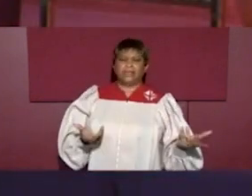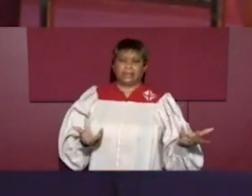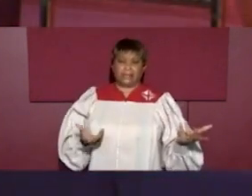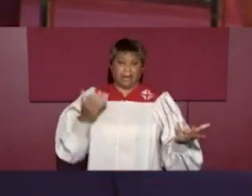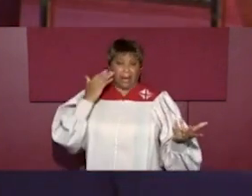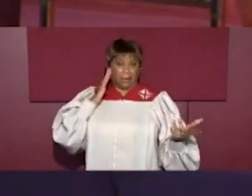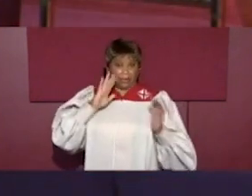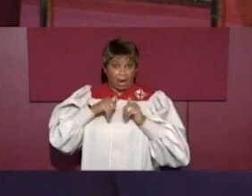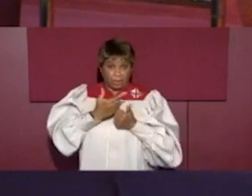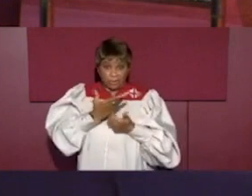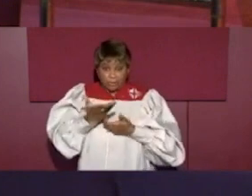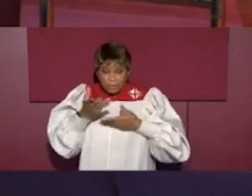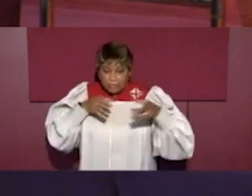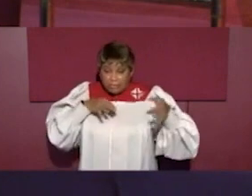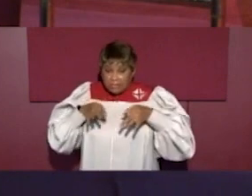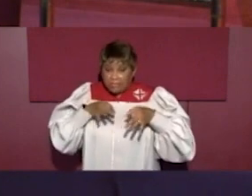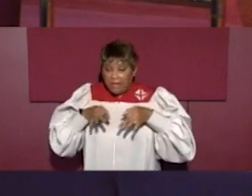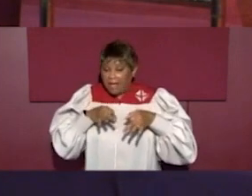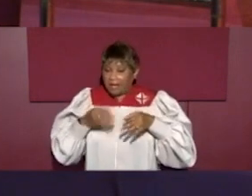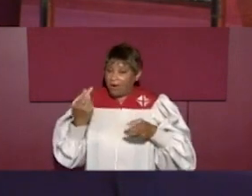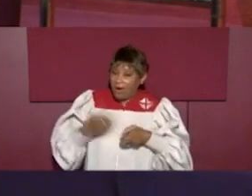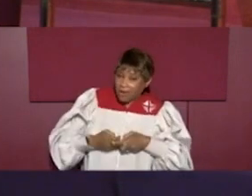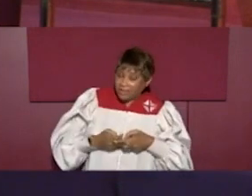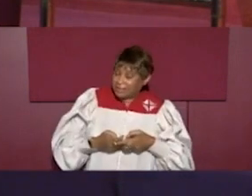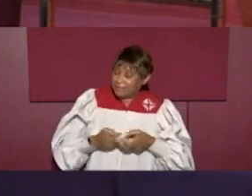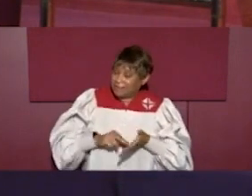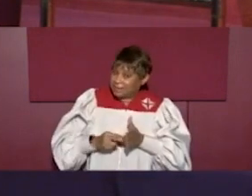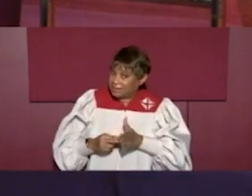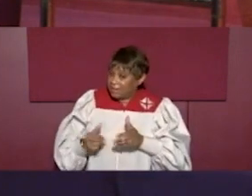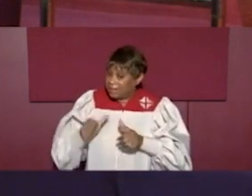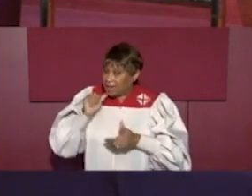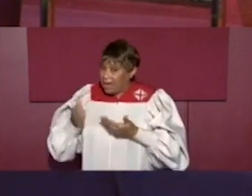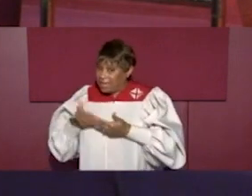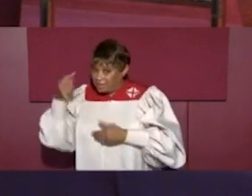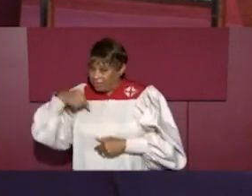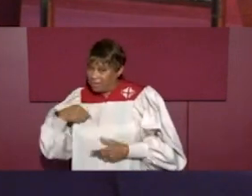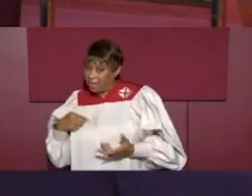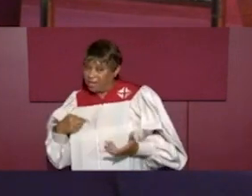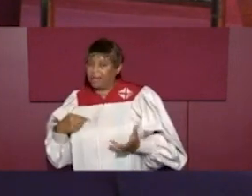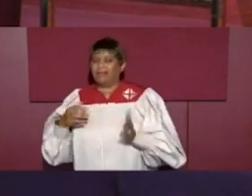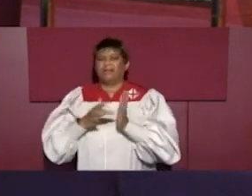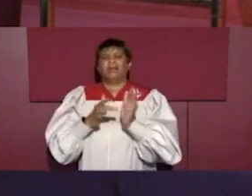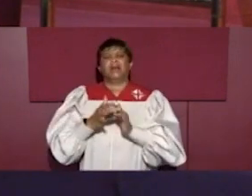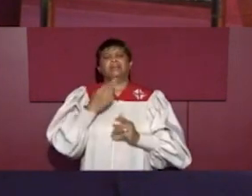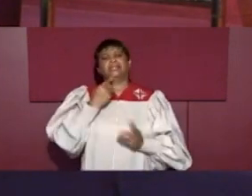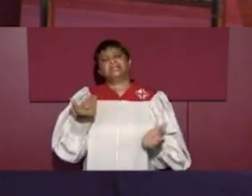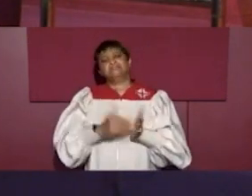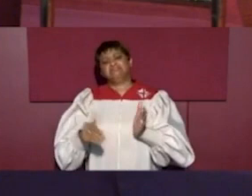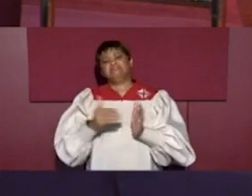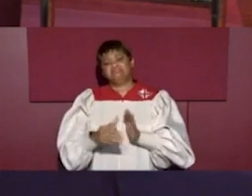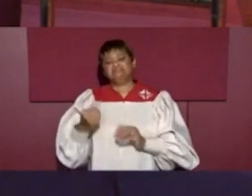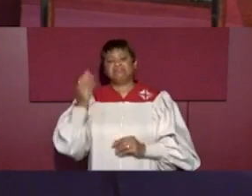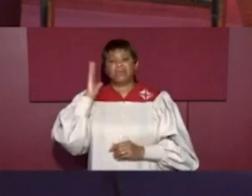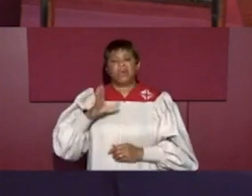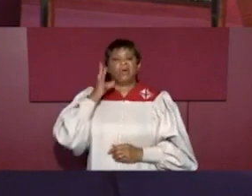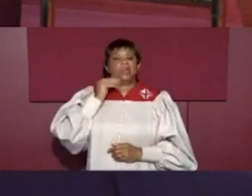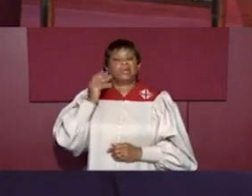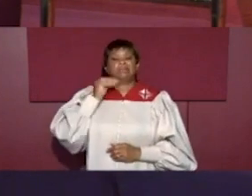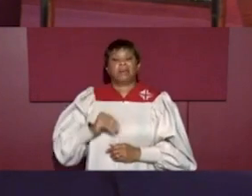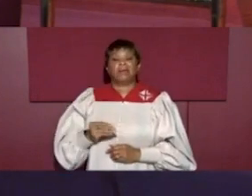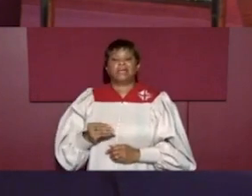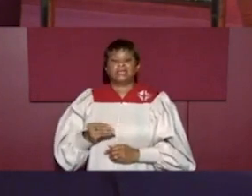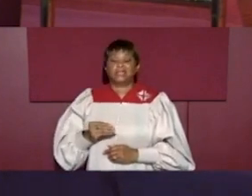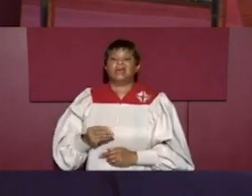you define hardness, but I define hardness as not easy. The Bible lets us know over and over again that we're going to go through difficulties. We're going to